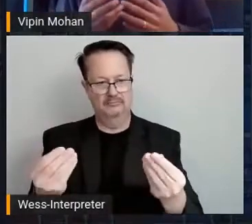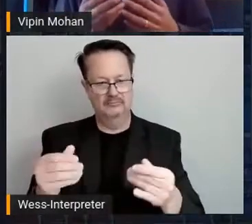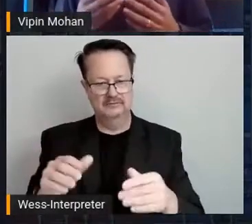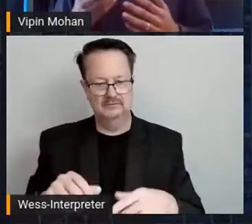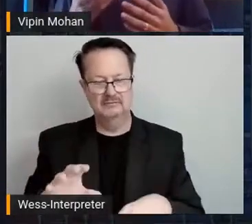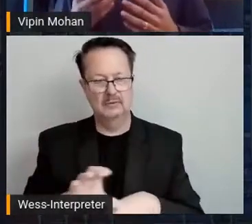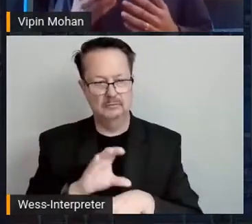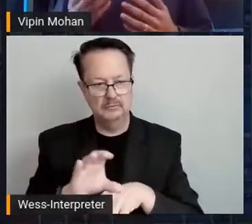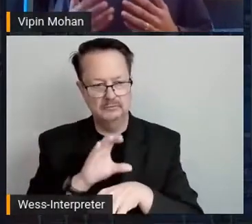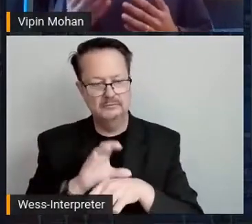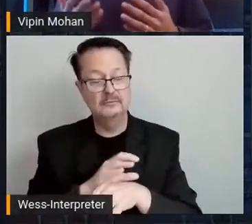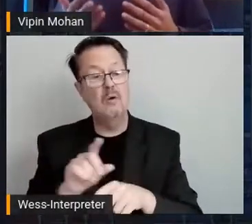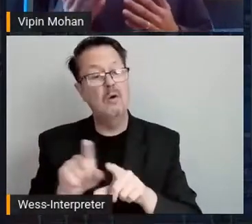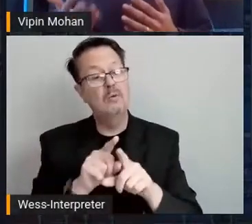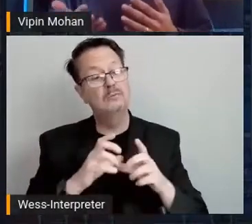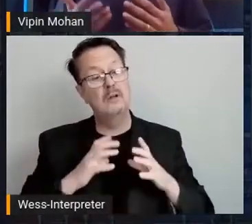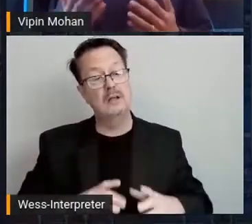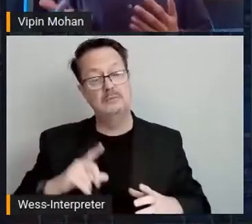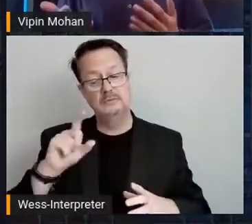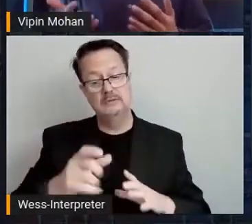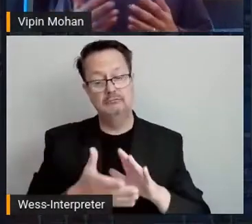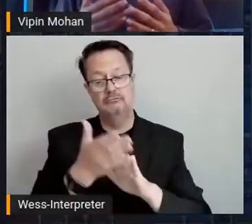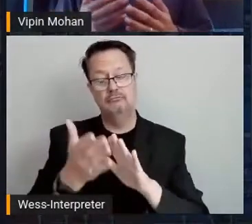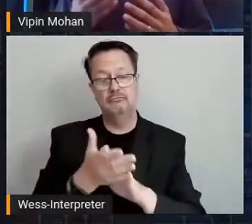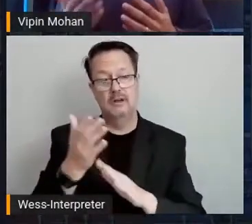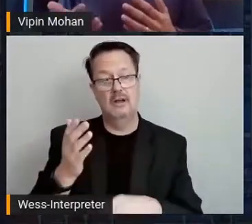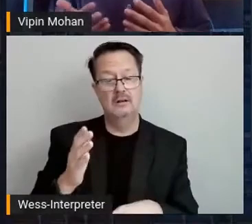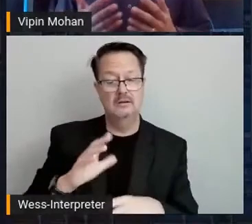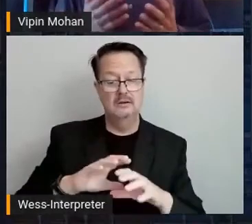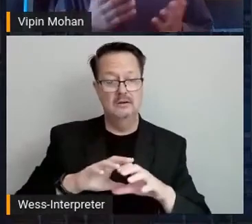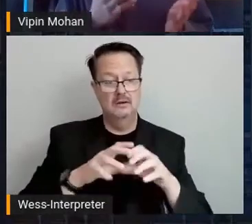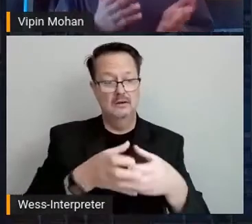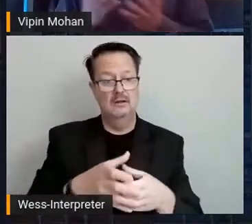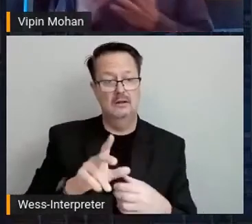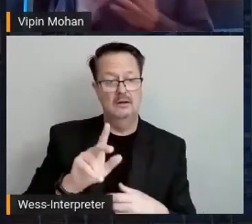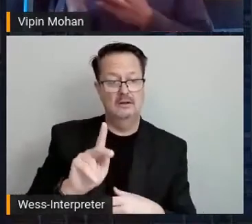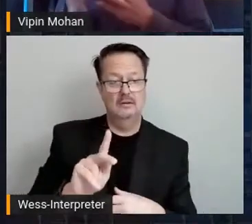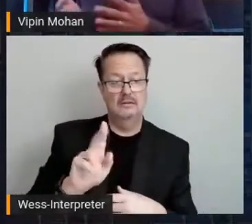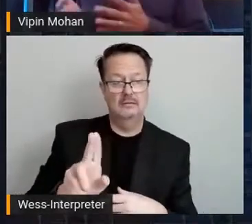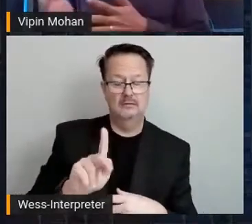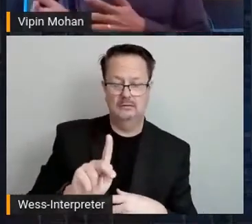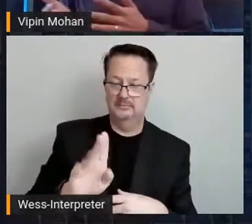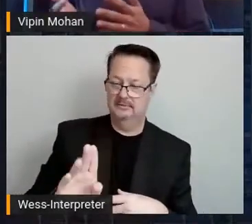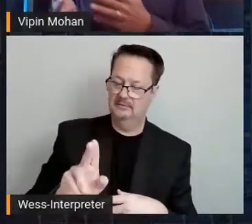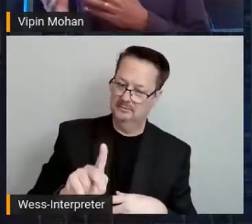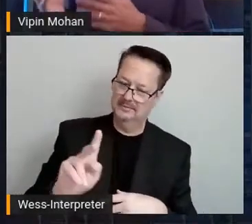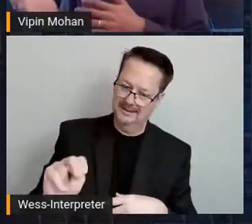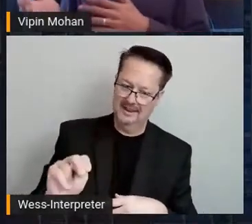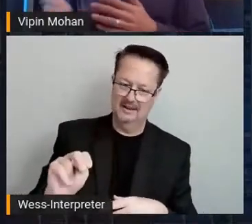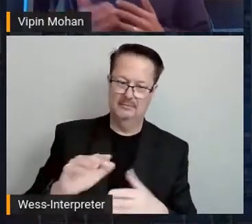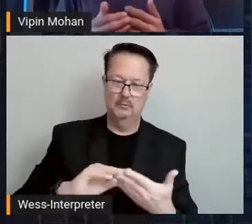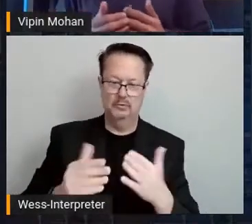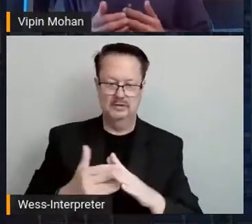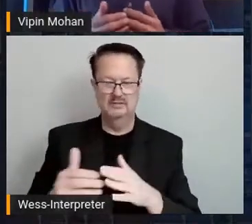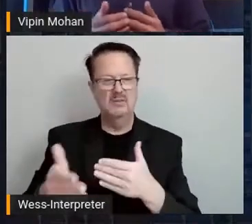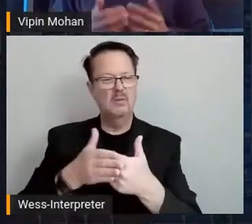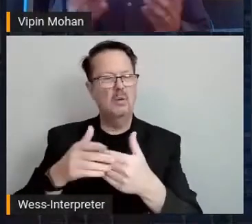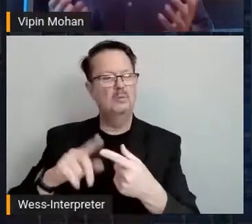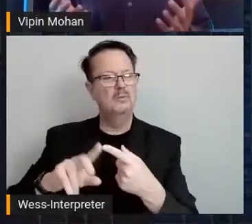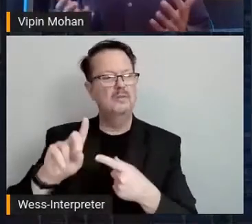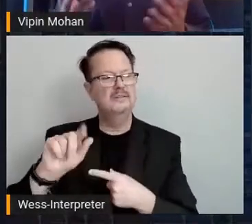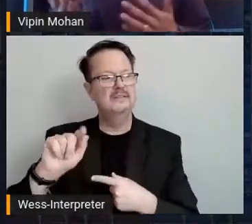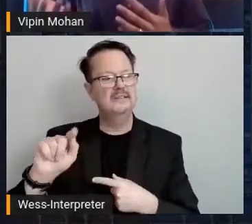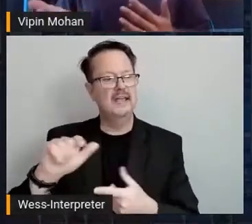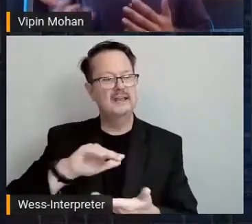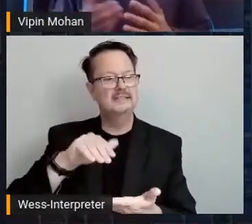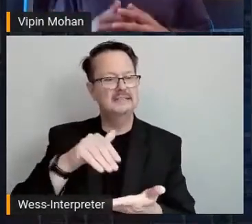customers who have a need to run compute and Kubernetes on infrastructure that is closer to their data center and their end customers. Think